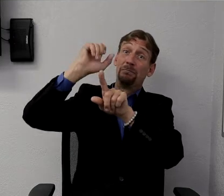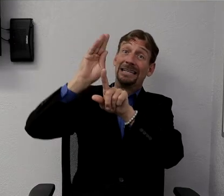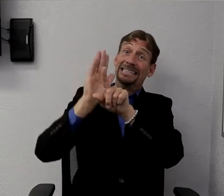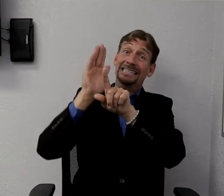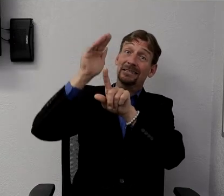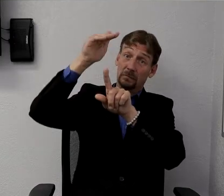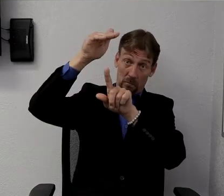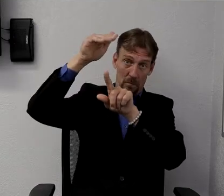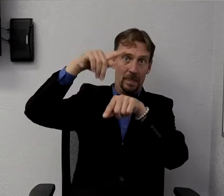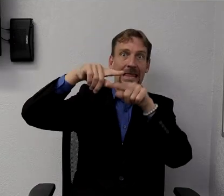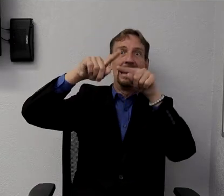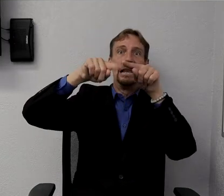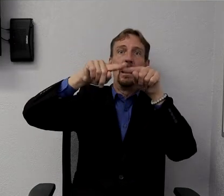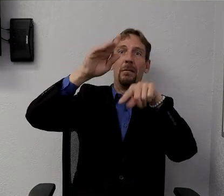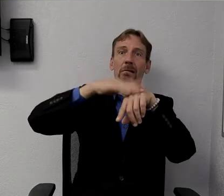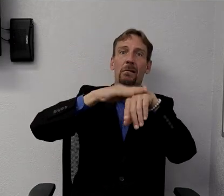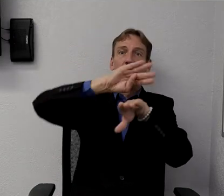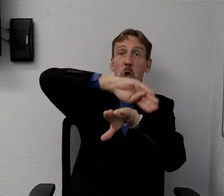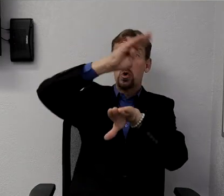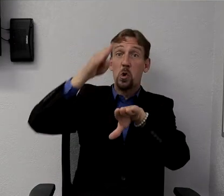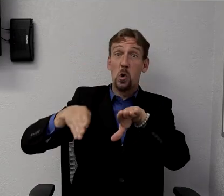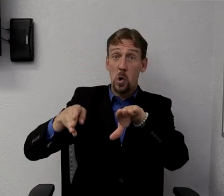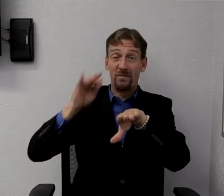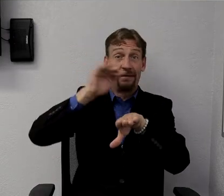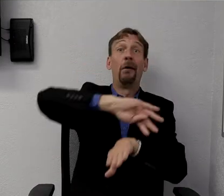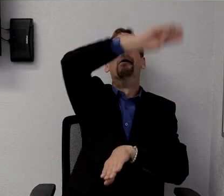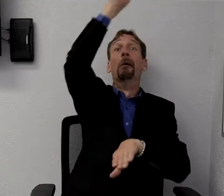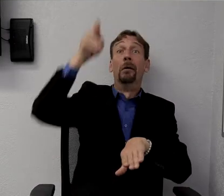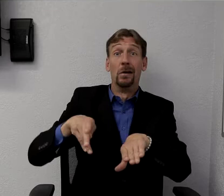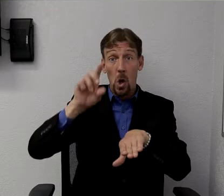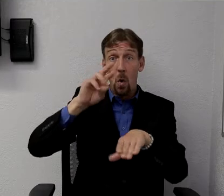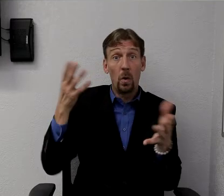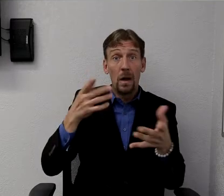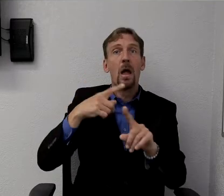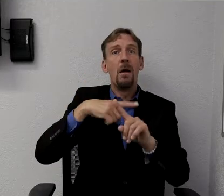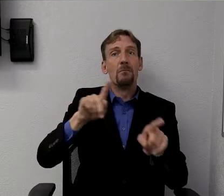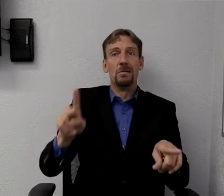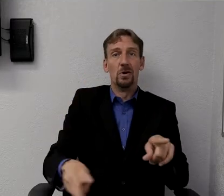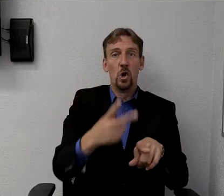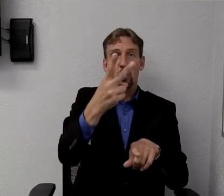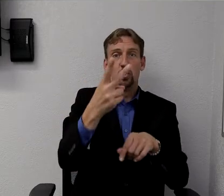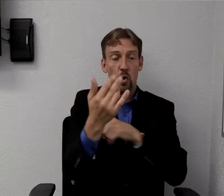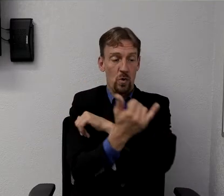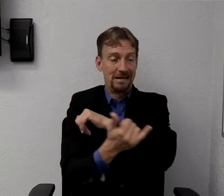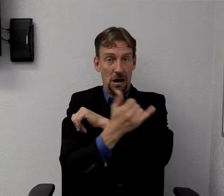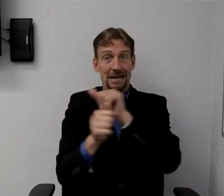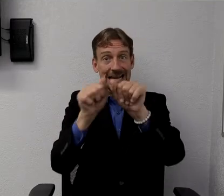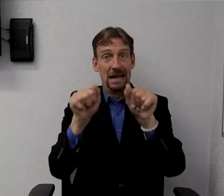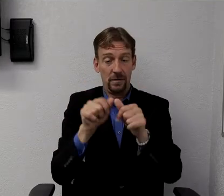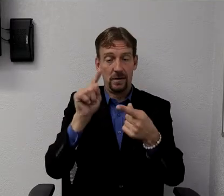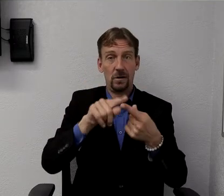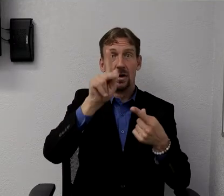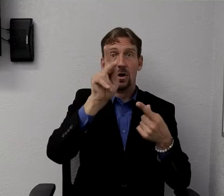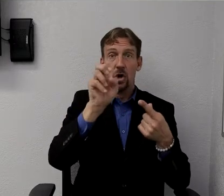curve. But for, again, this 2-county area of Kern and Tulare serving a little over